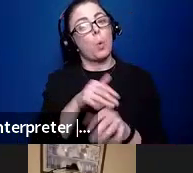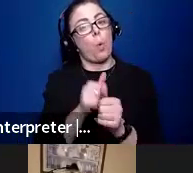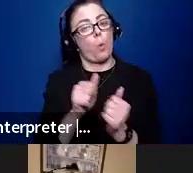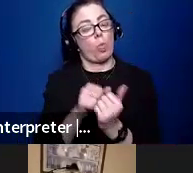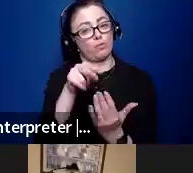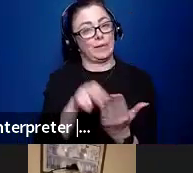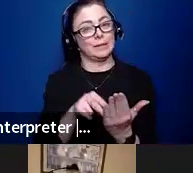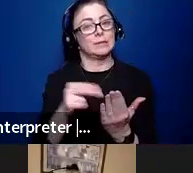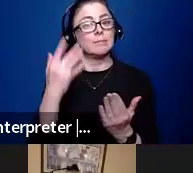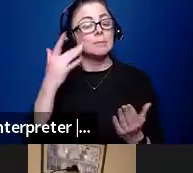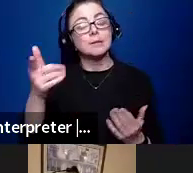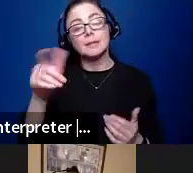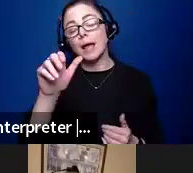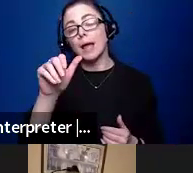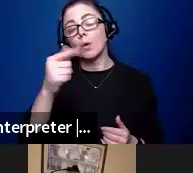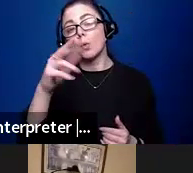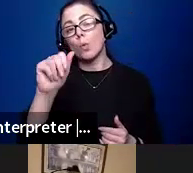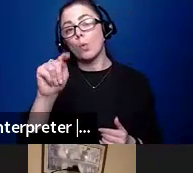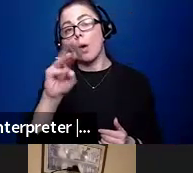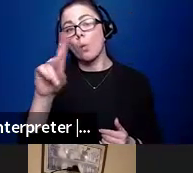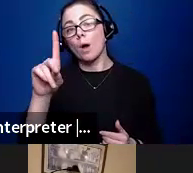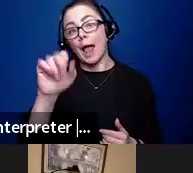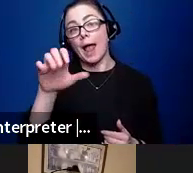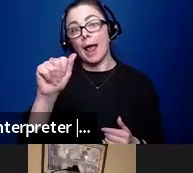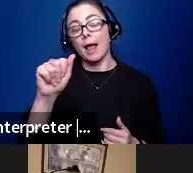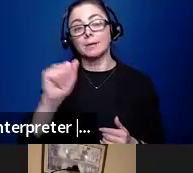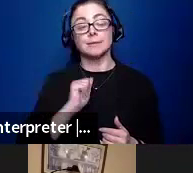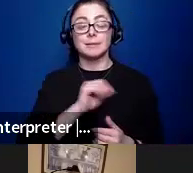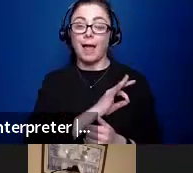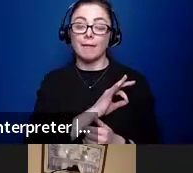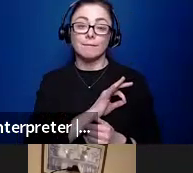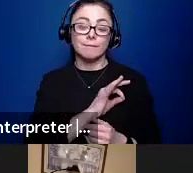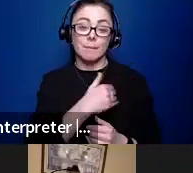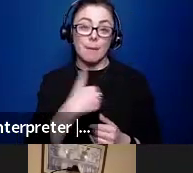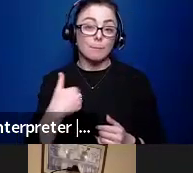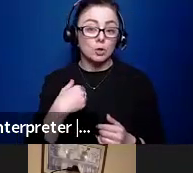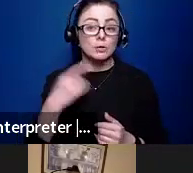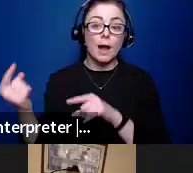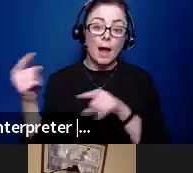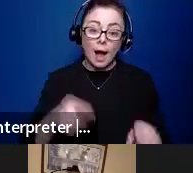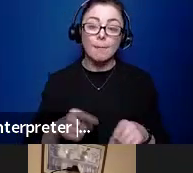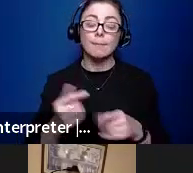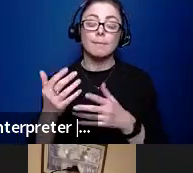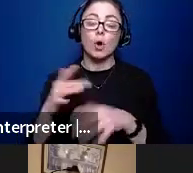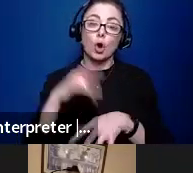Grantwood AEA staff members coming in and doing early intervention screenings, I